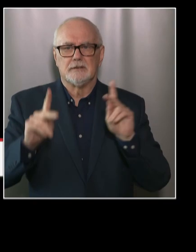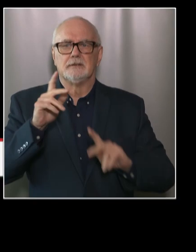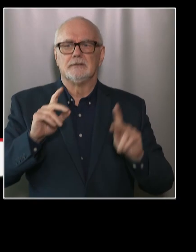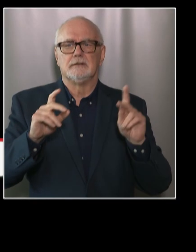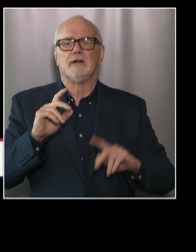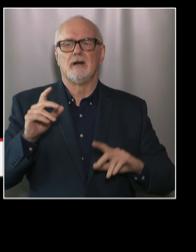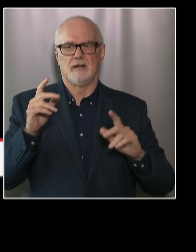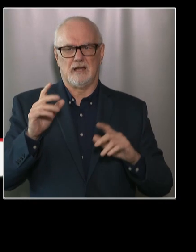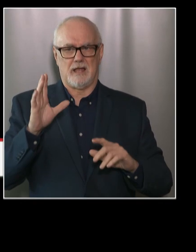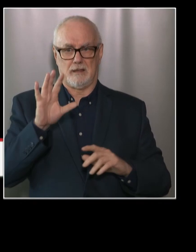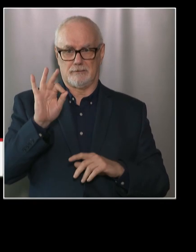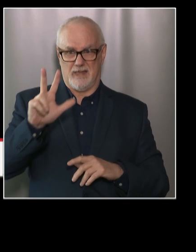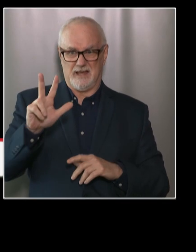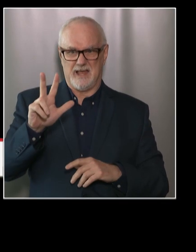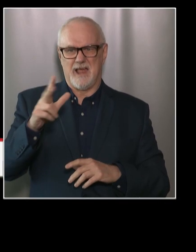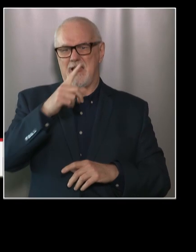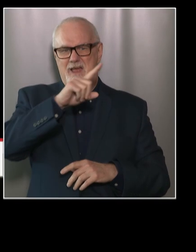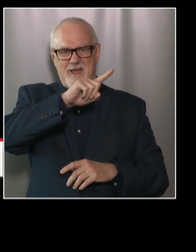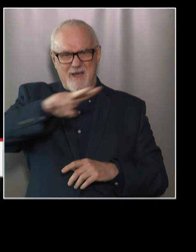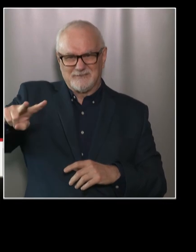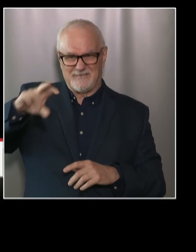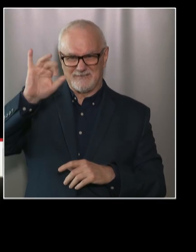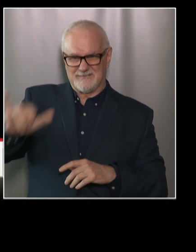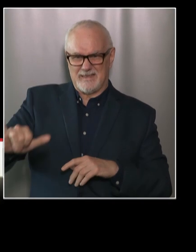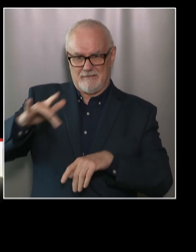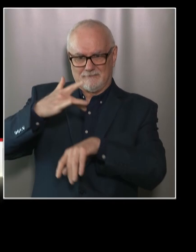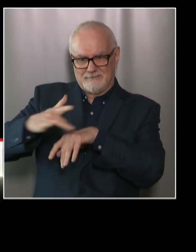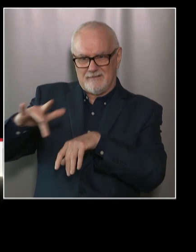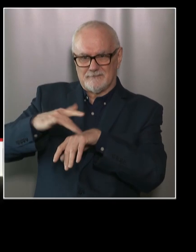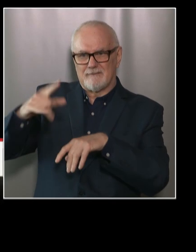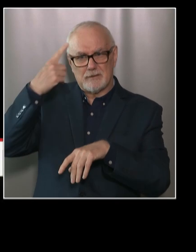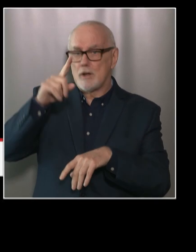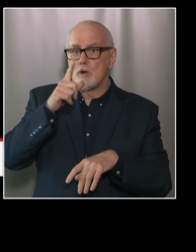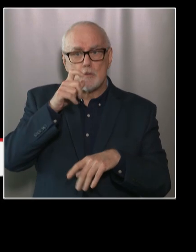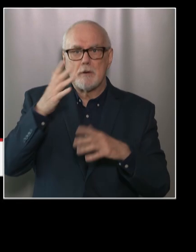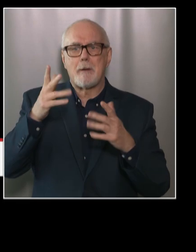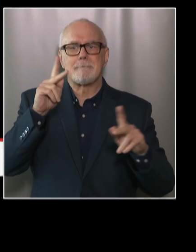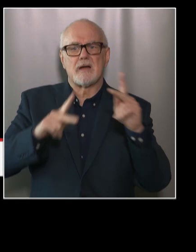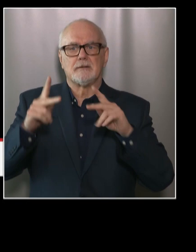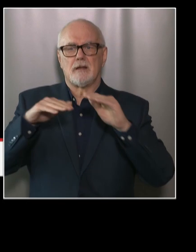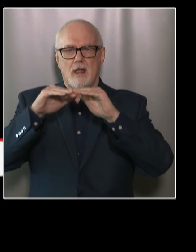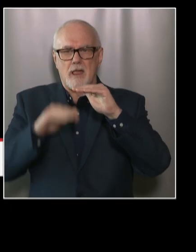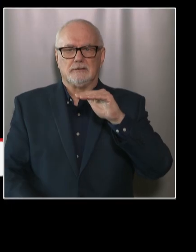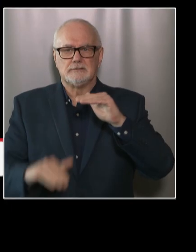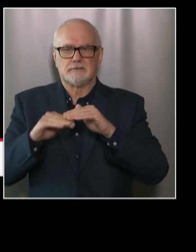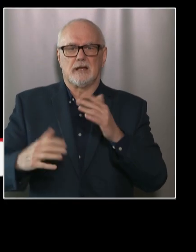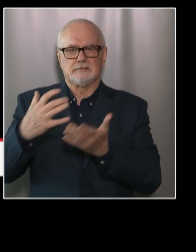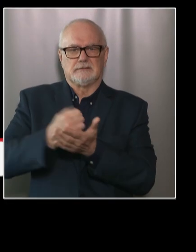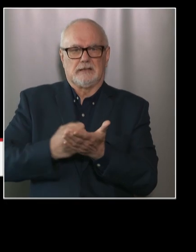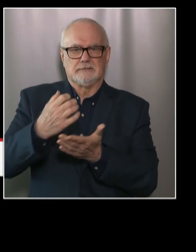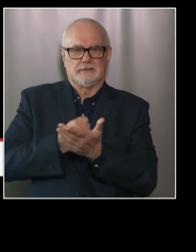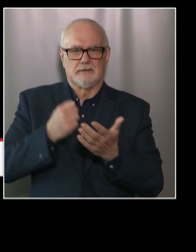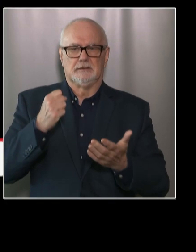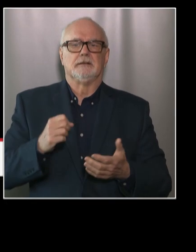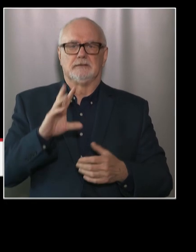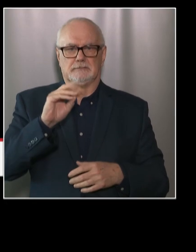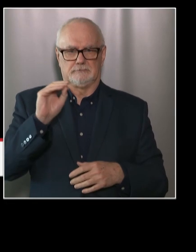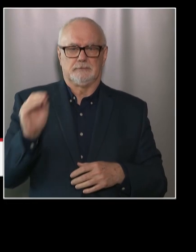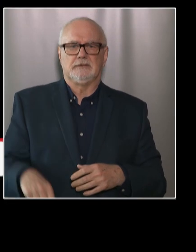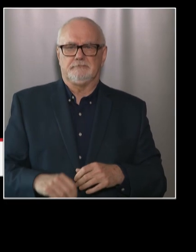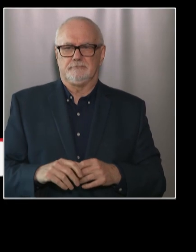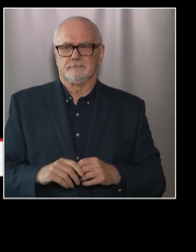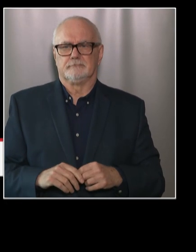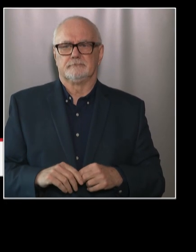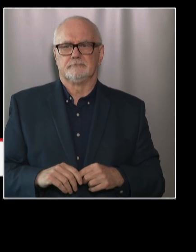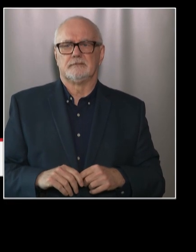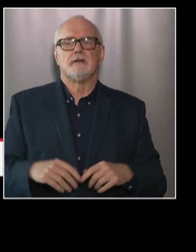residences earning $32,000 or less for a 1-bedroom, or $37,000 or less for a